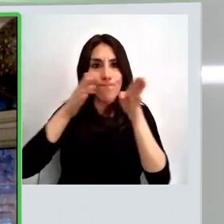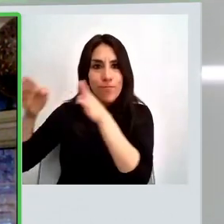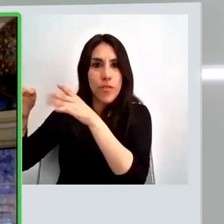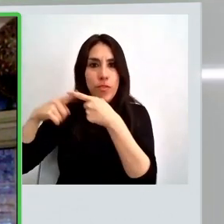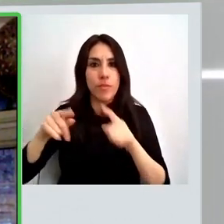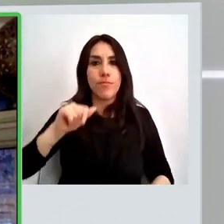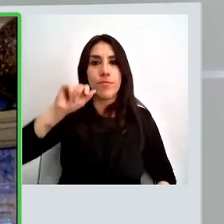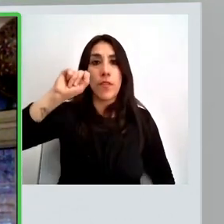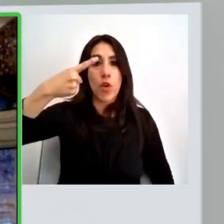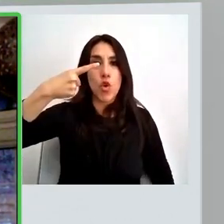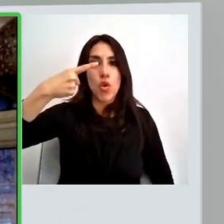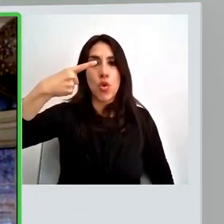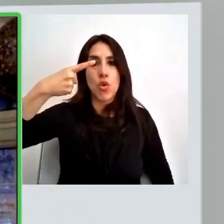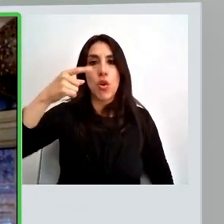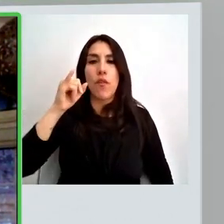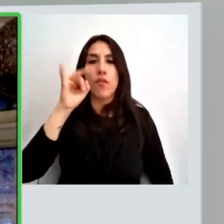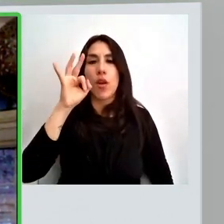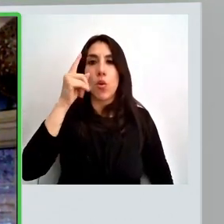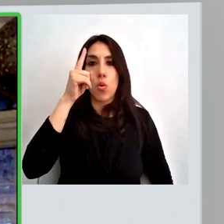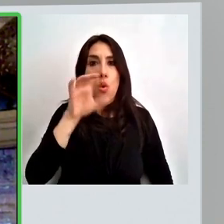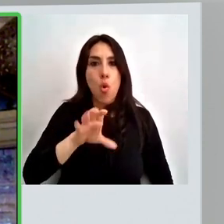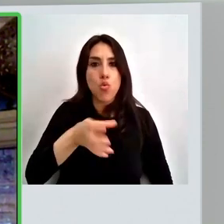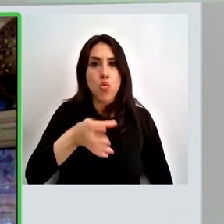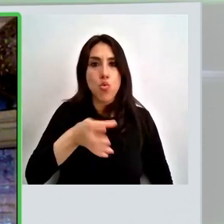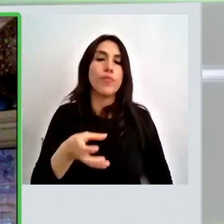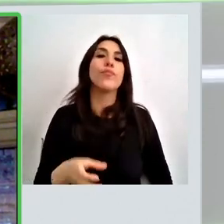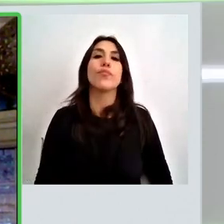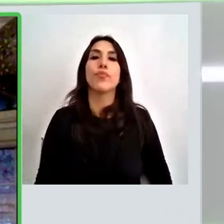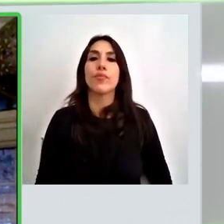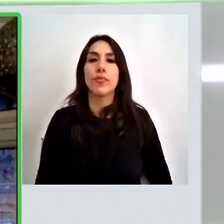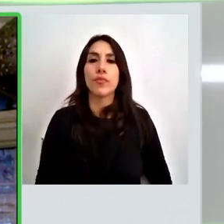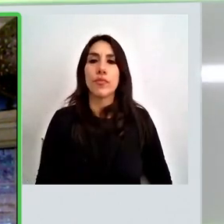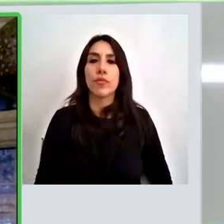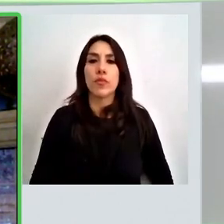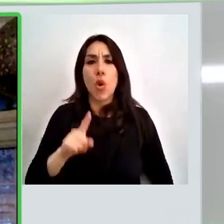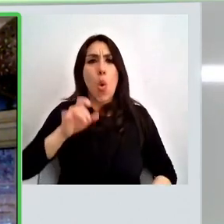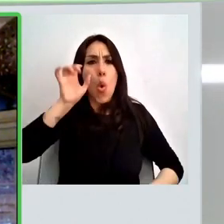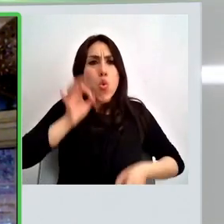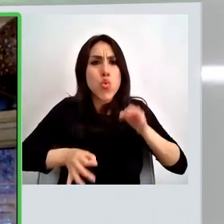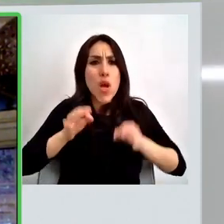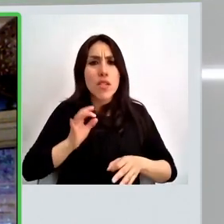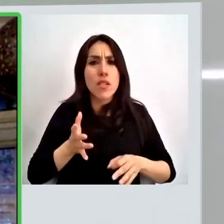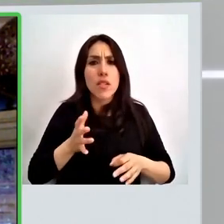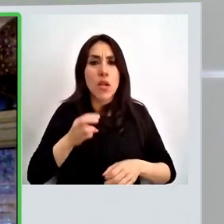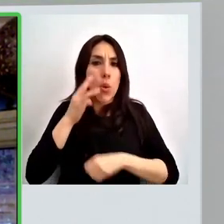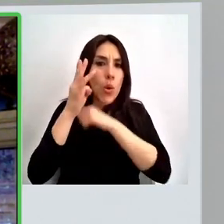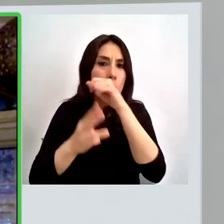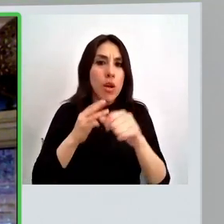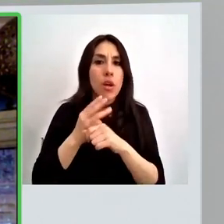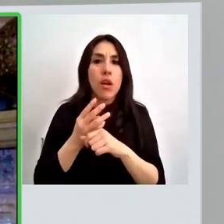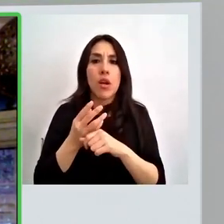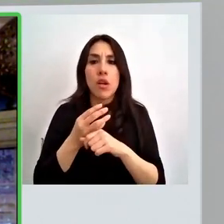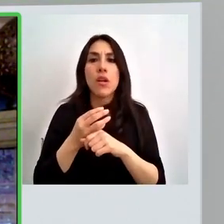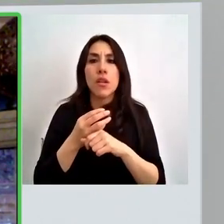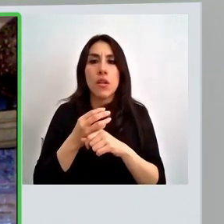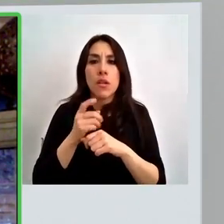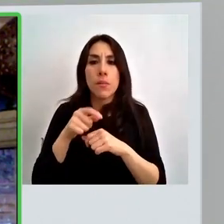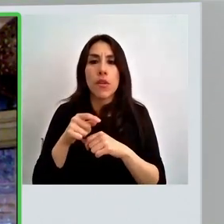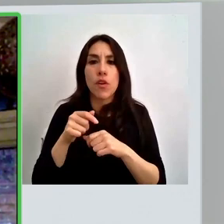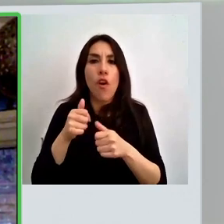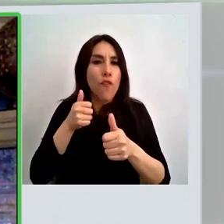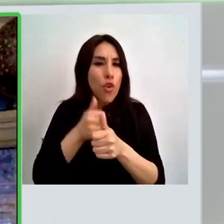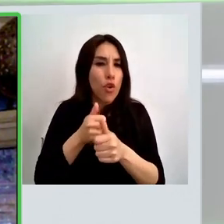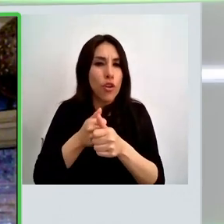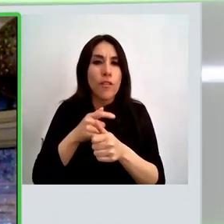will introduce anti-discrimination legislation. We call that the first phase. The second phase, which is an